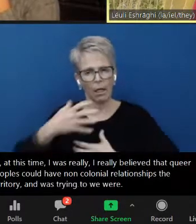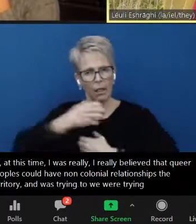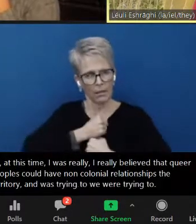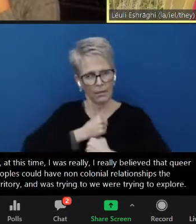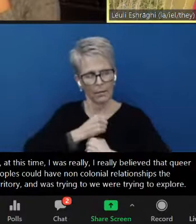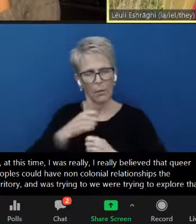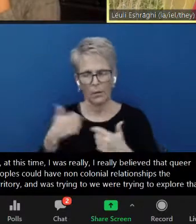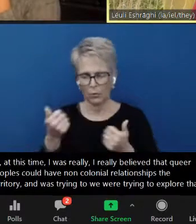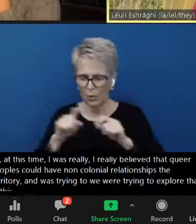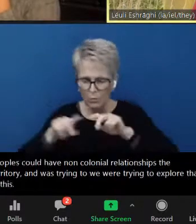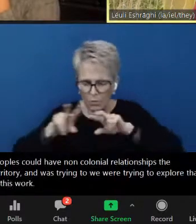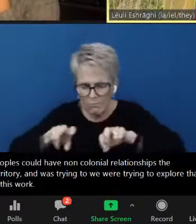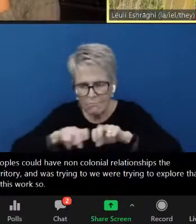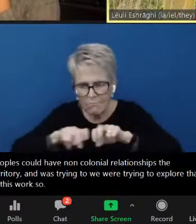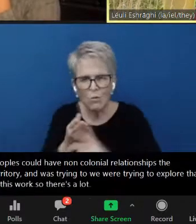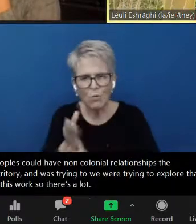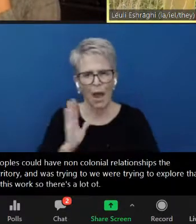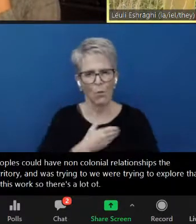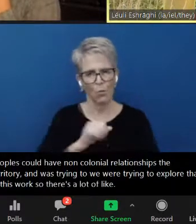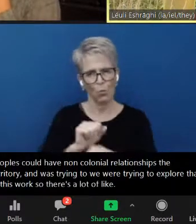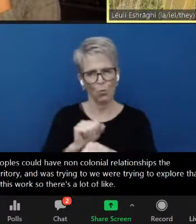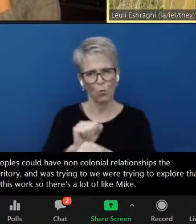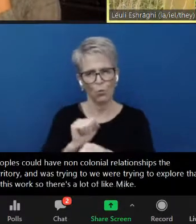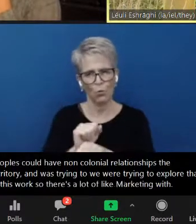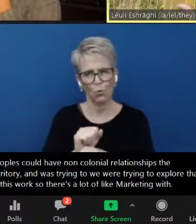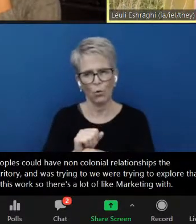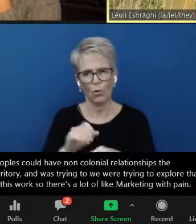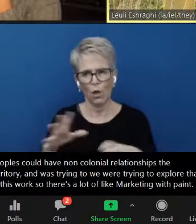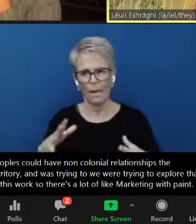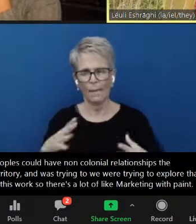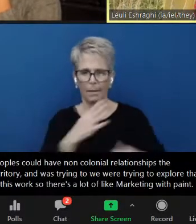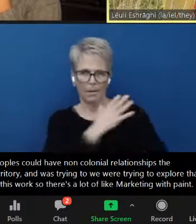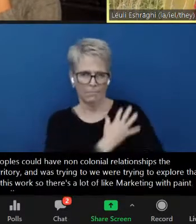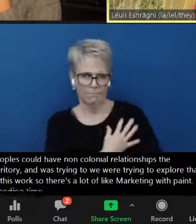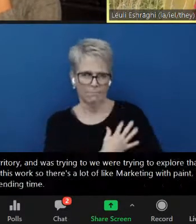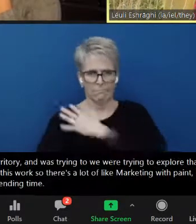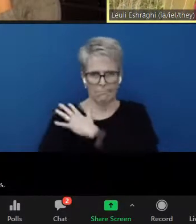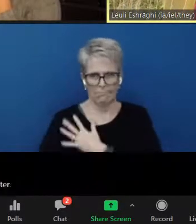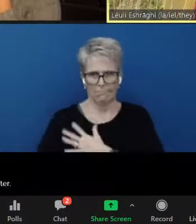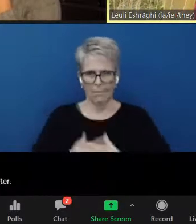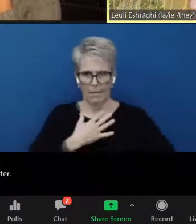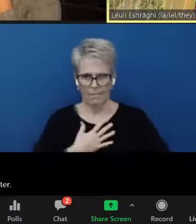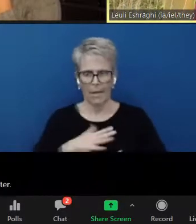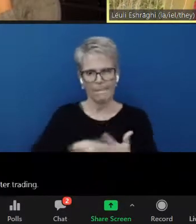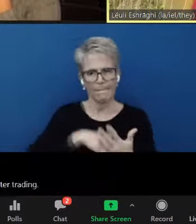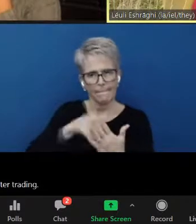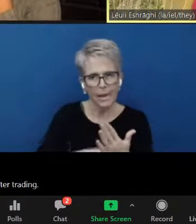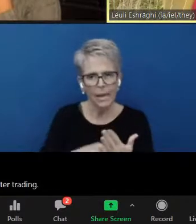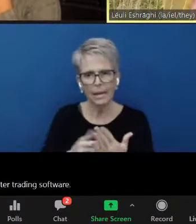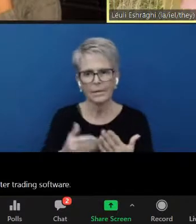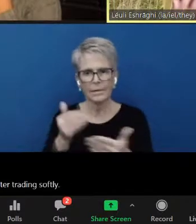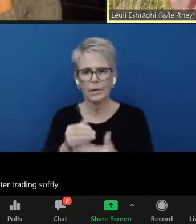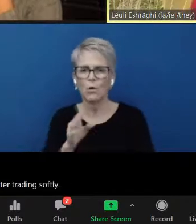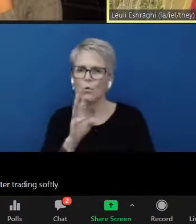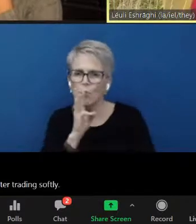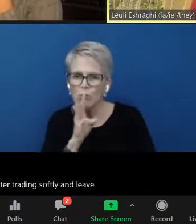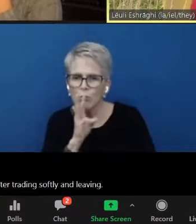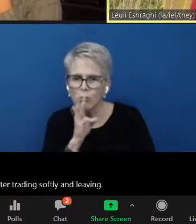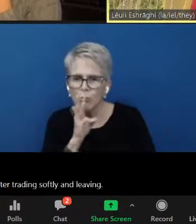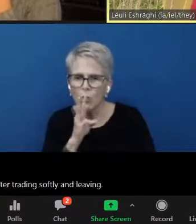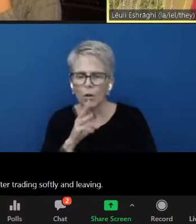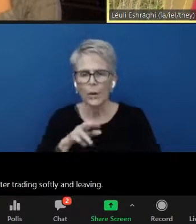we were trying to explore that through this work. So there's a lot of like marking with paint, spending time near the water, treading softly, and